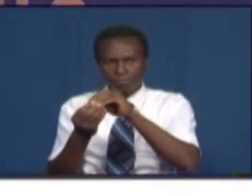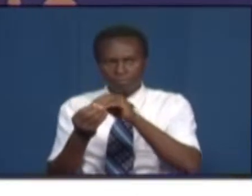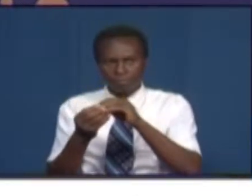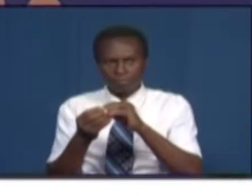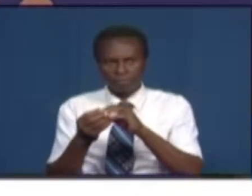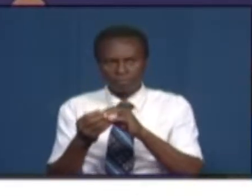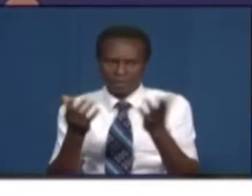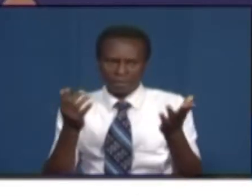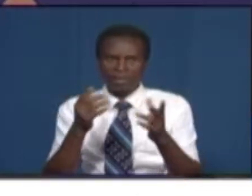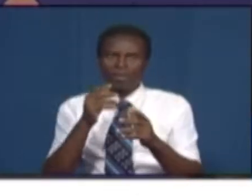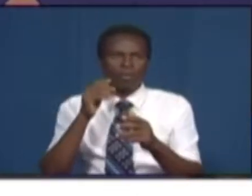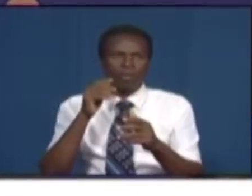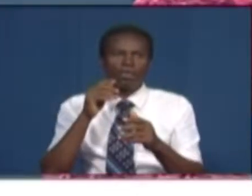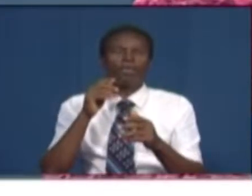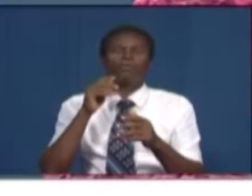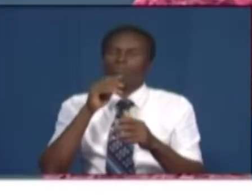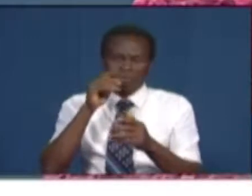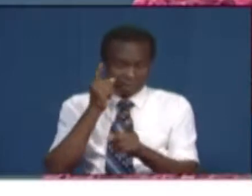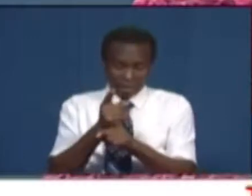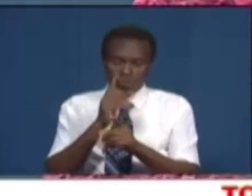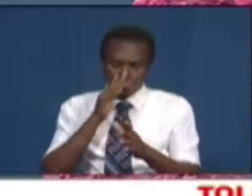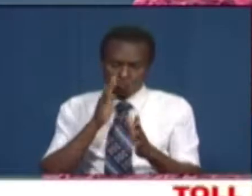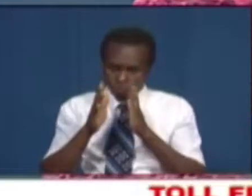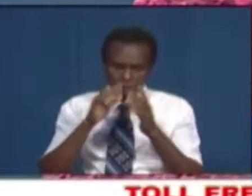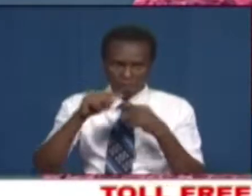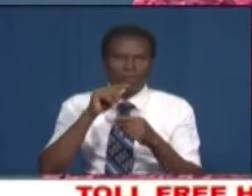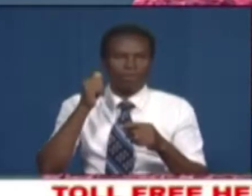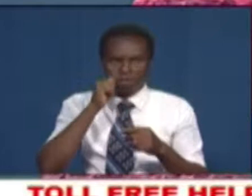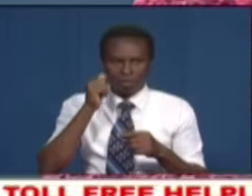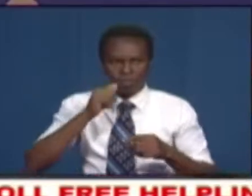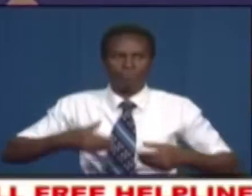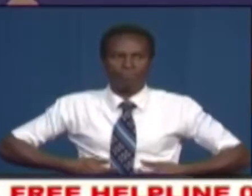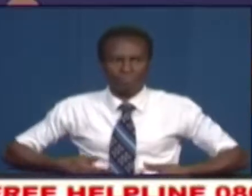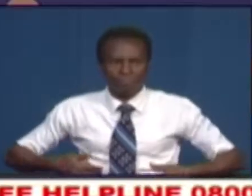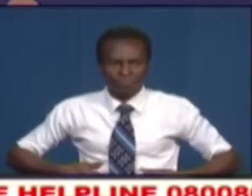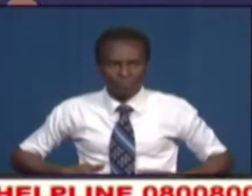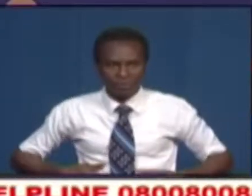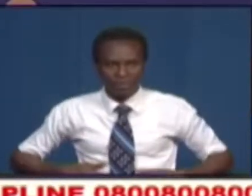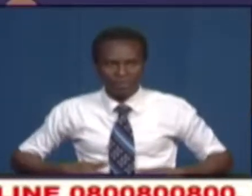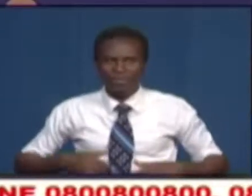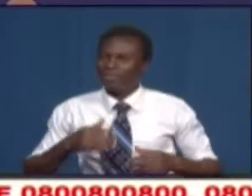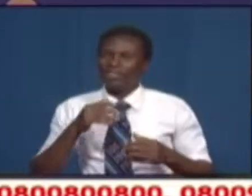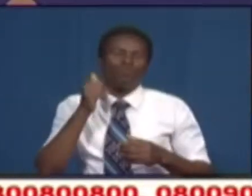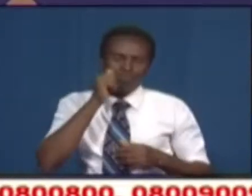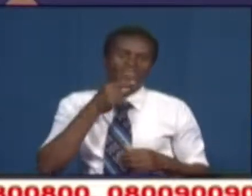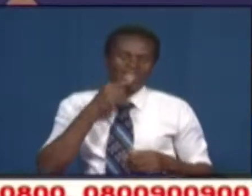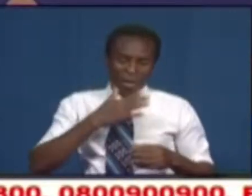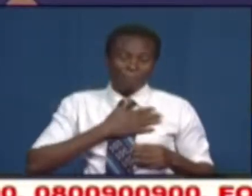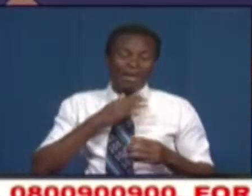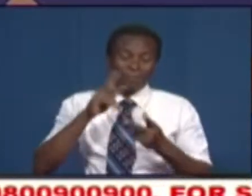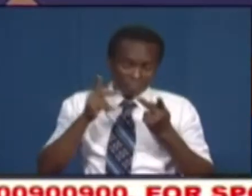it's just for adolescent girls, because your boys have a way of saying that if it is about the kitchen, then it is about